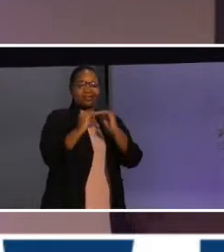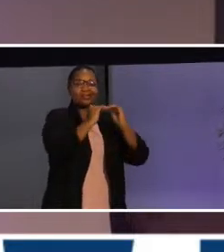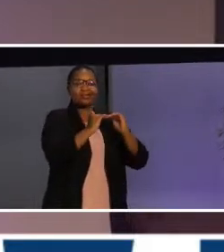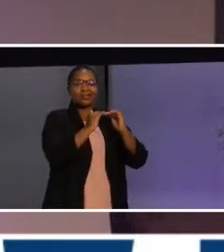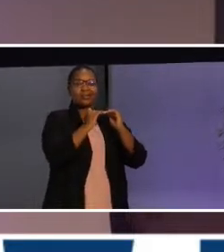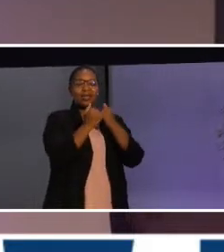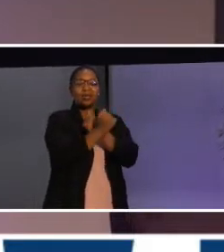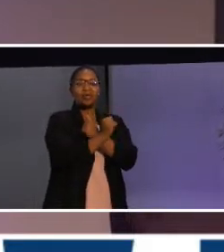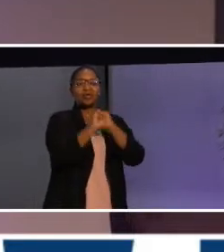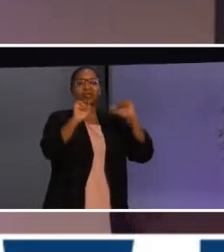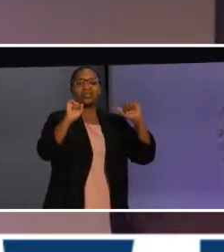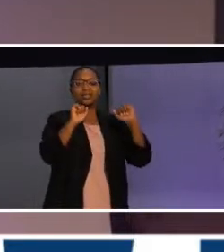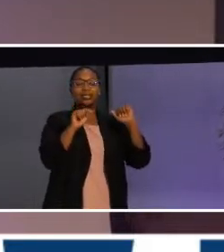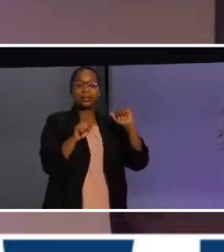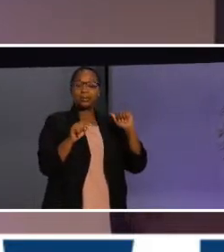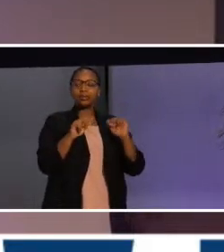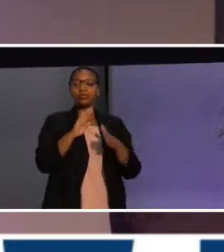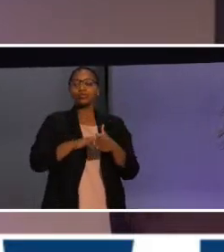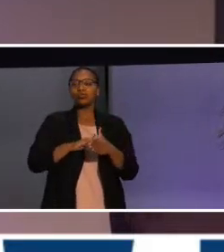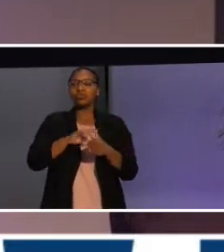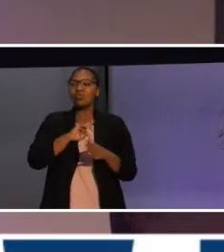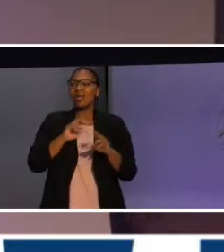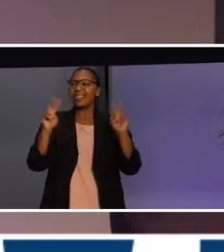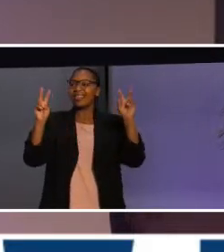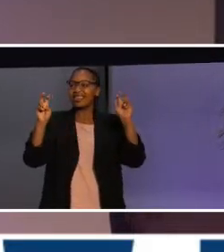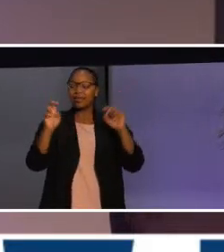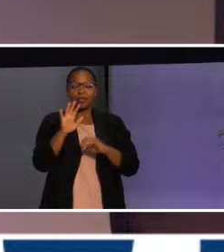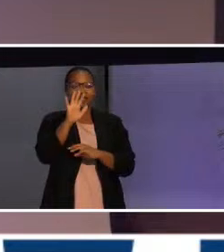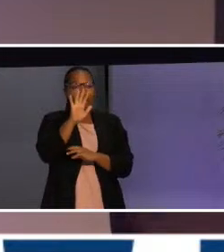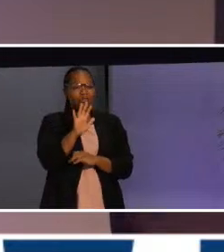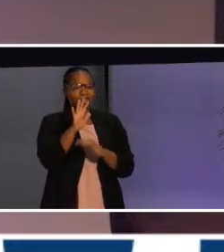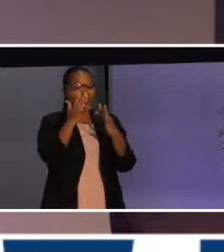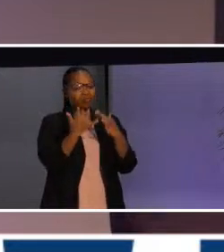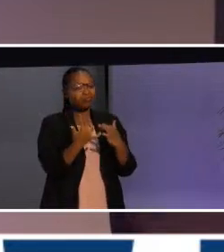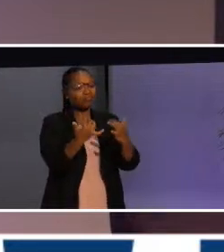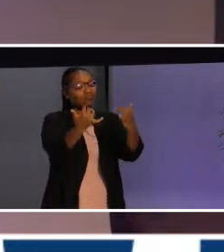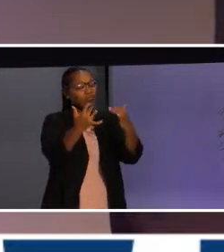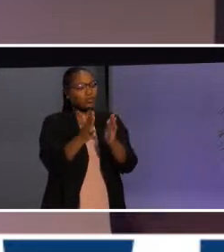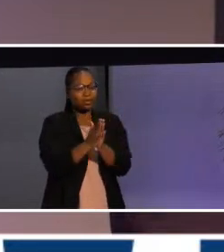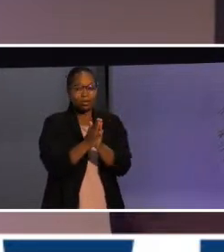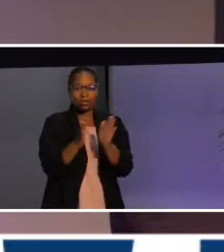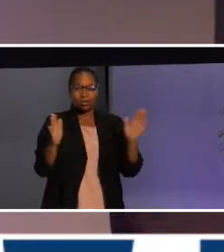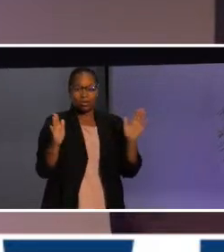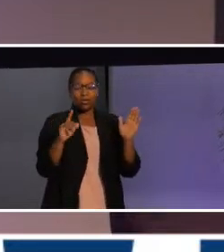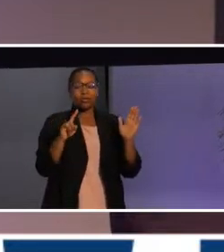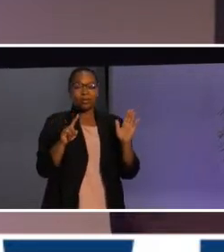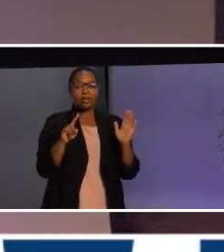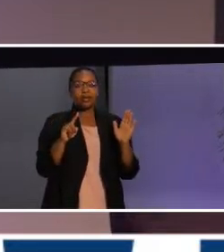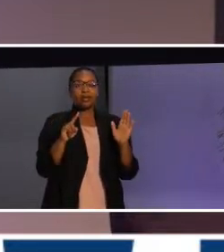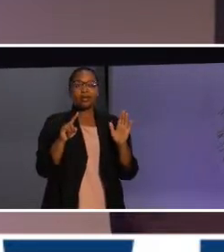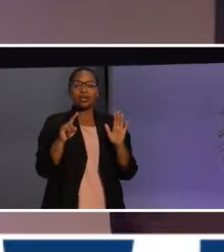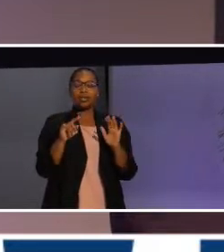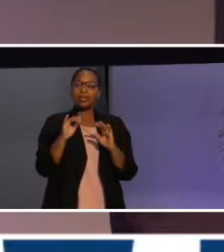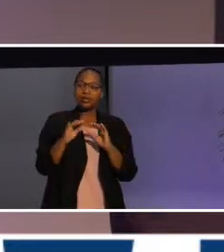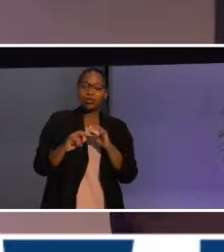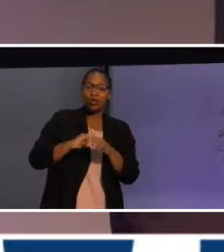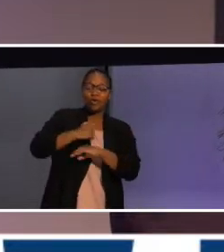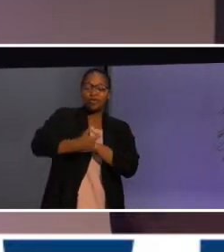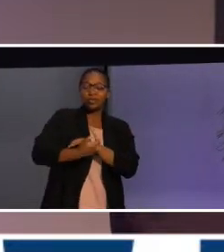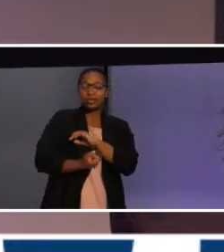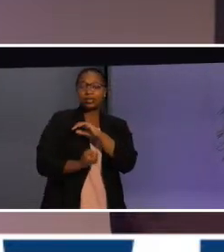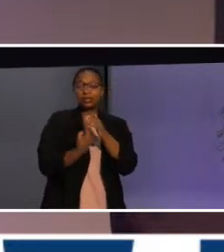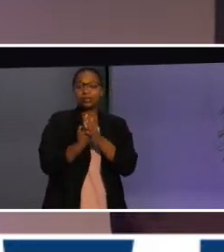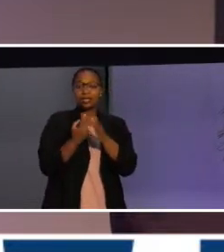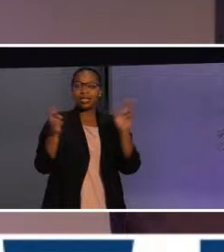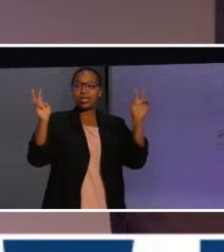this 5th General Assembly and International Conference, the theme Safeguarding Electoral Management Bodies